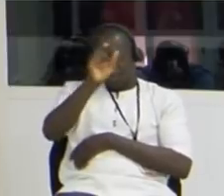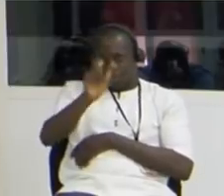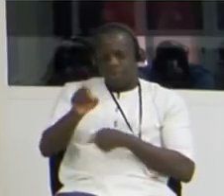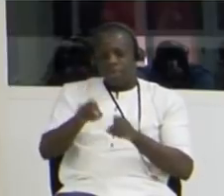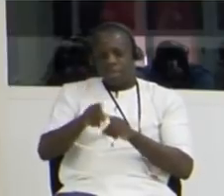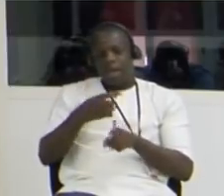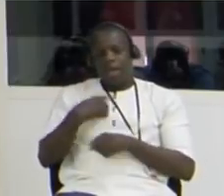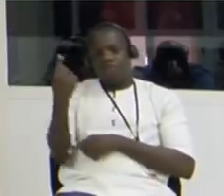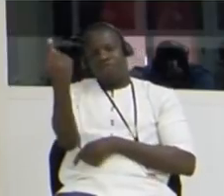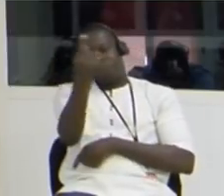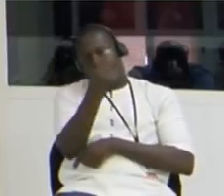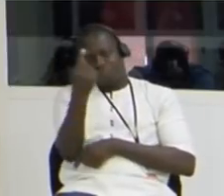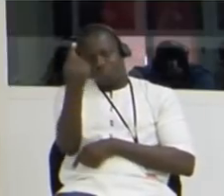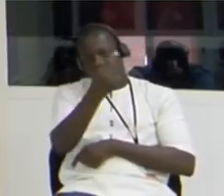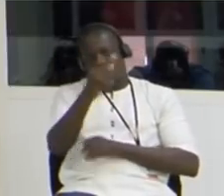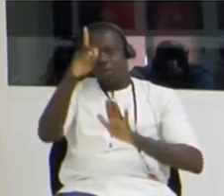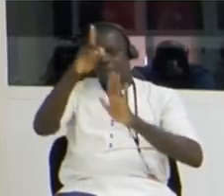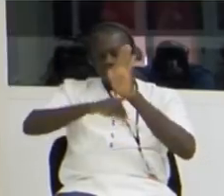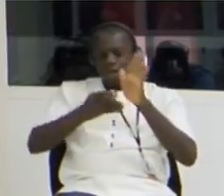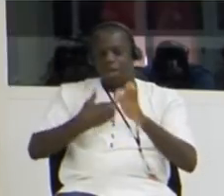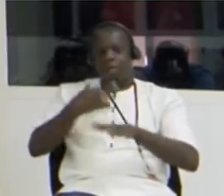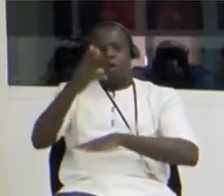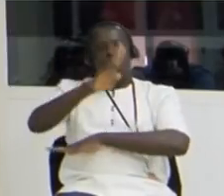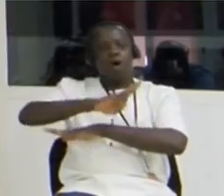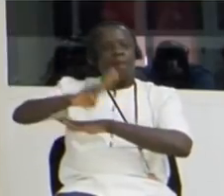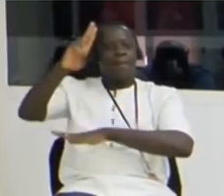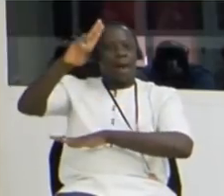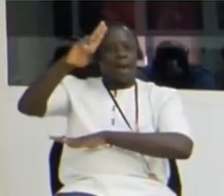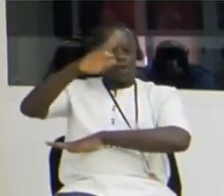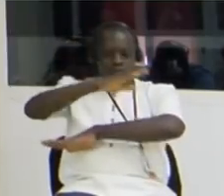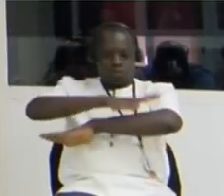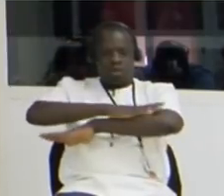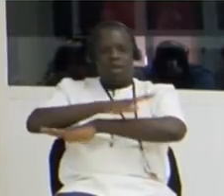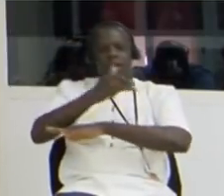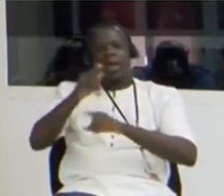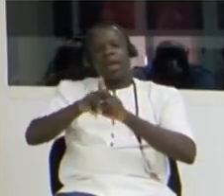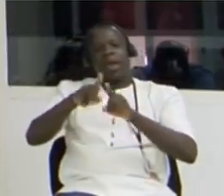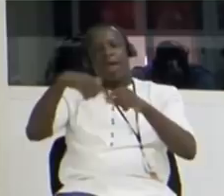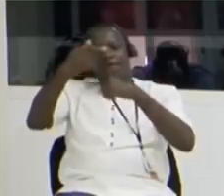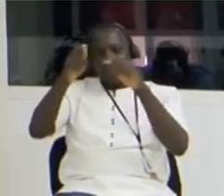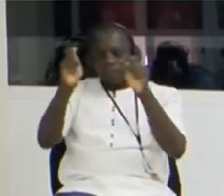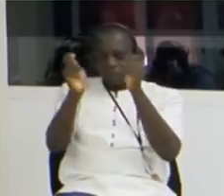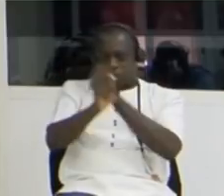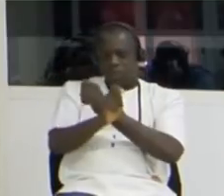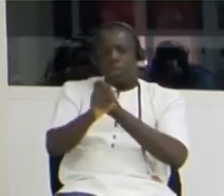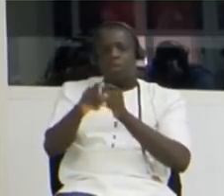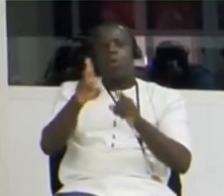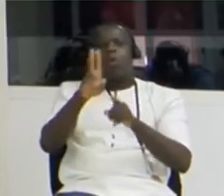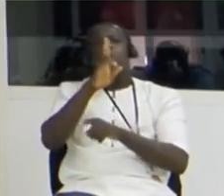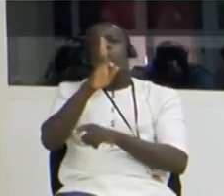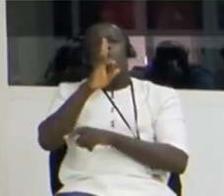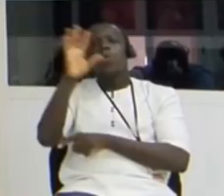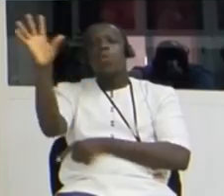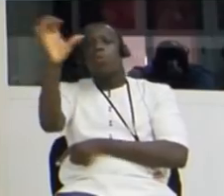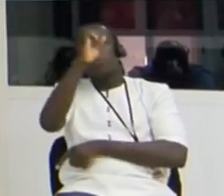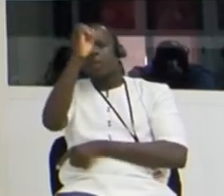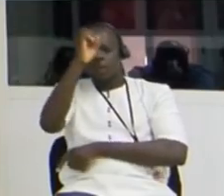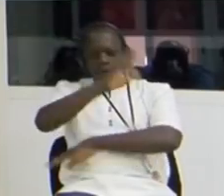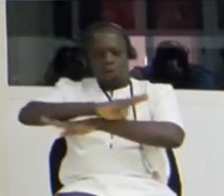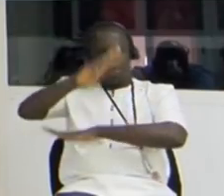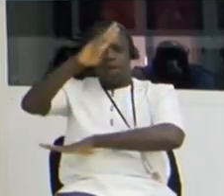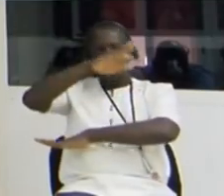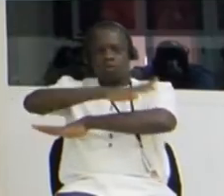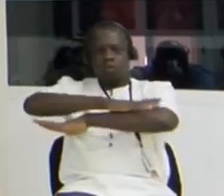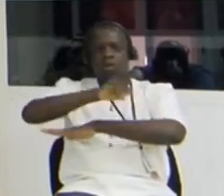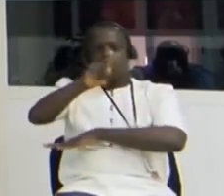we have contestants from upper basic. We squash it after. The winners at the upper basic, if you win,